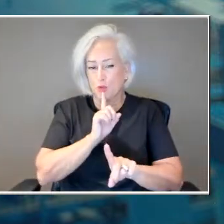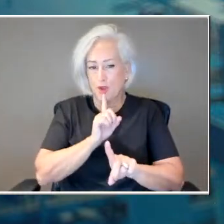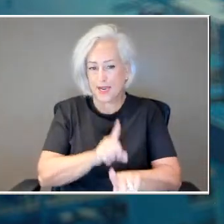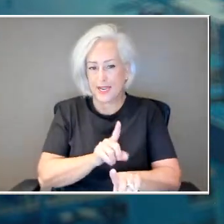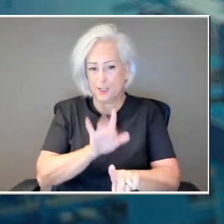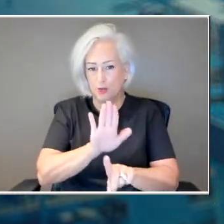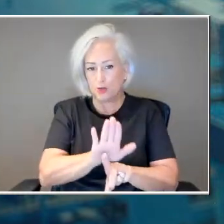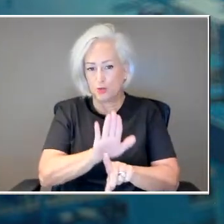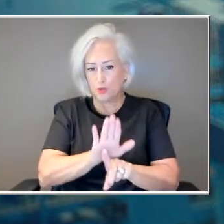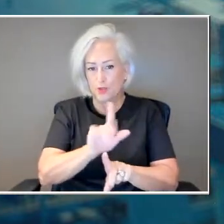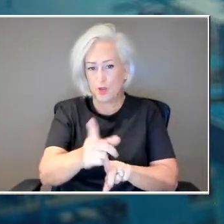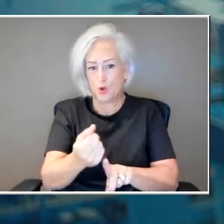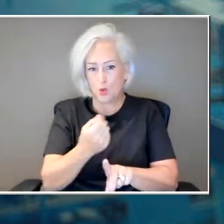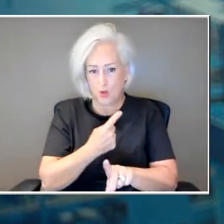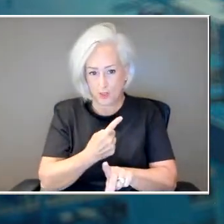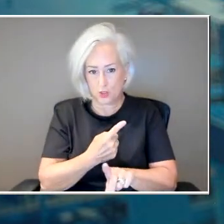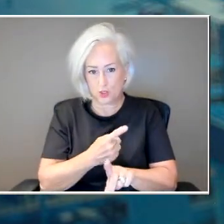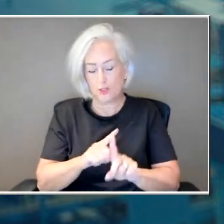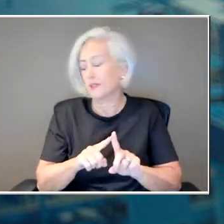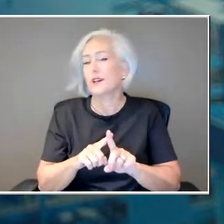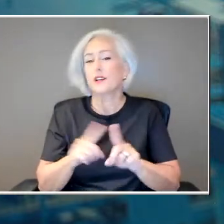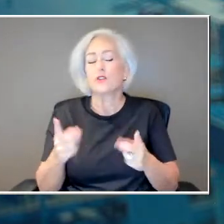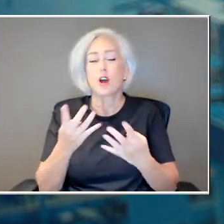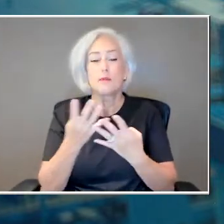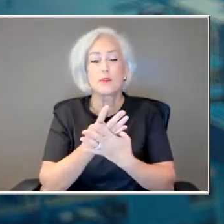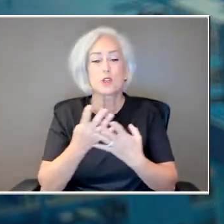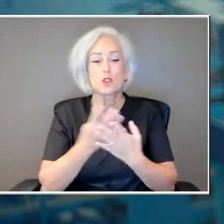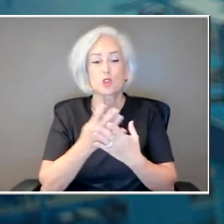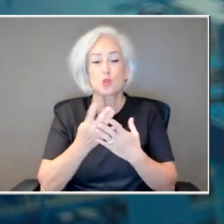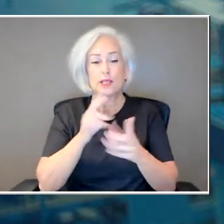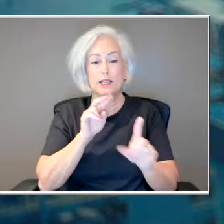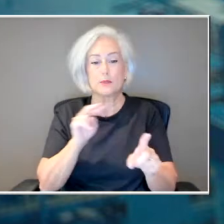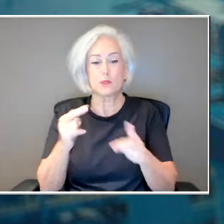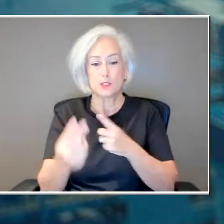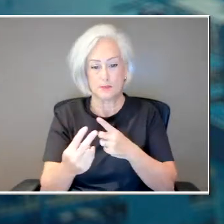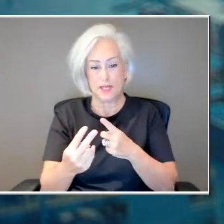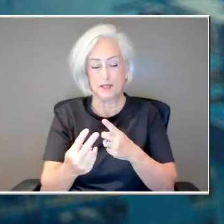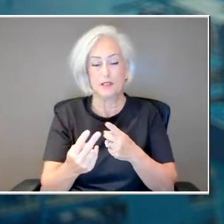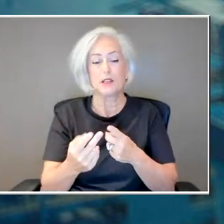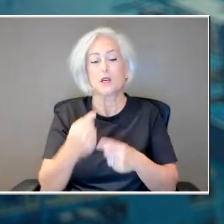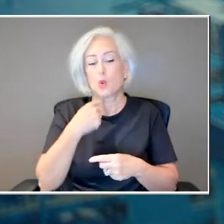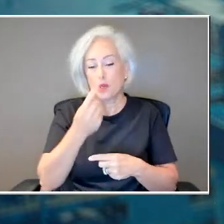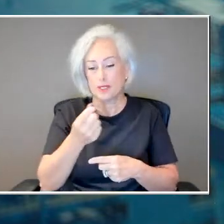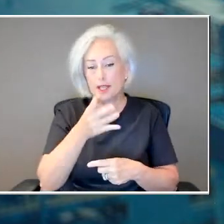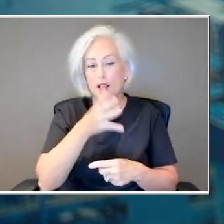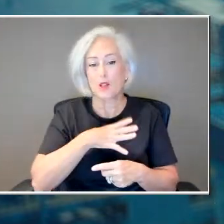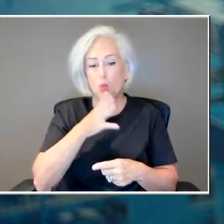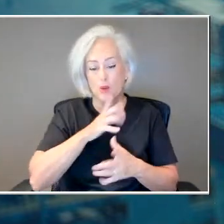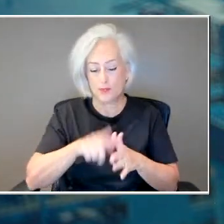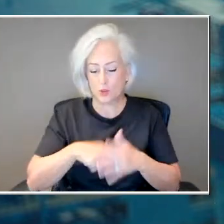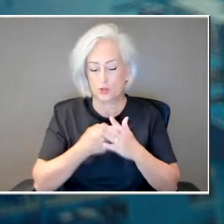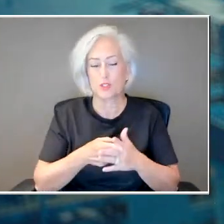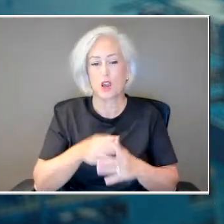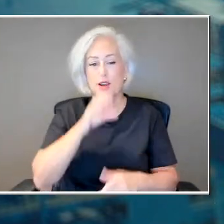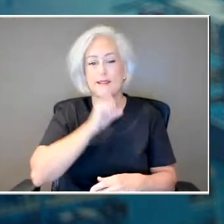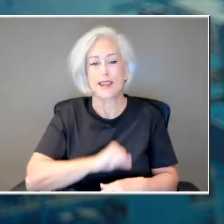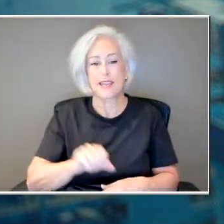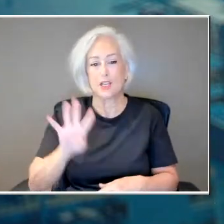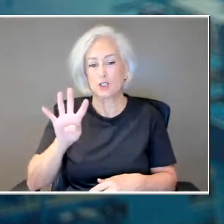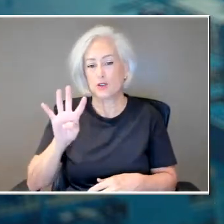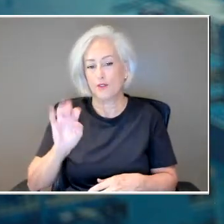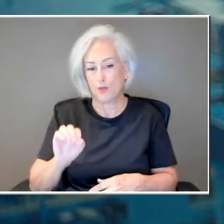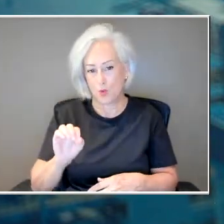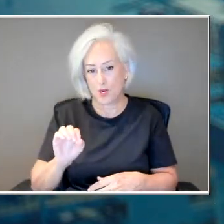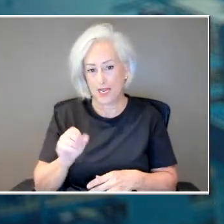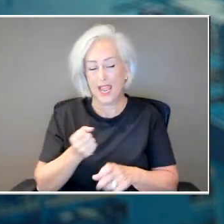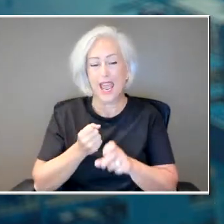from a screening standpoint, we absolutely advocate that women begin screening mammograms at age 40, and it is every year.